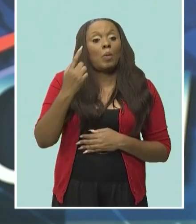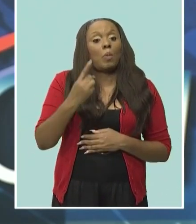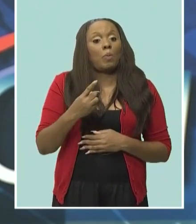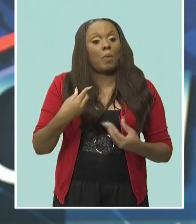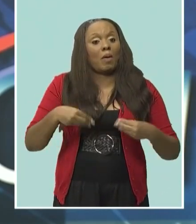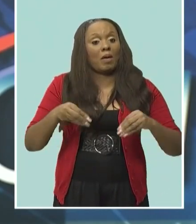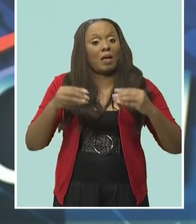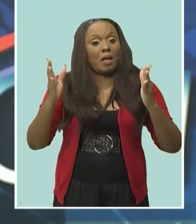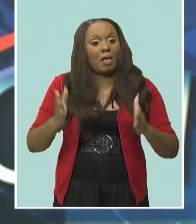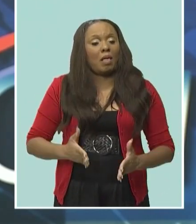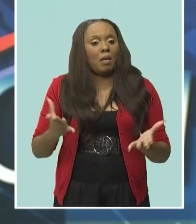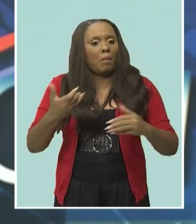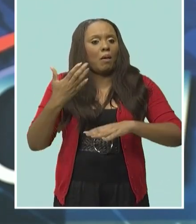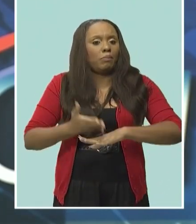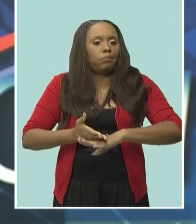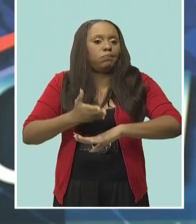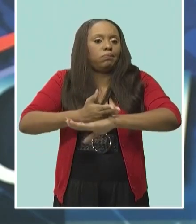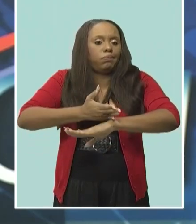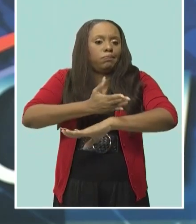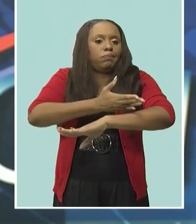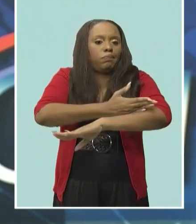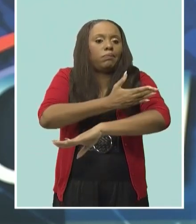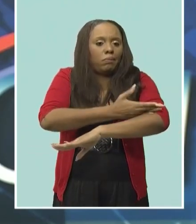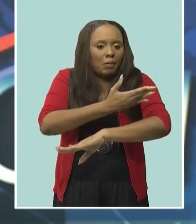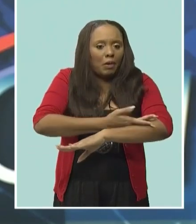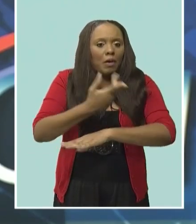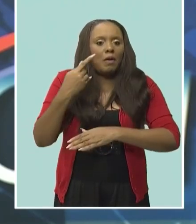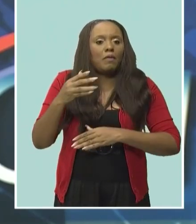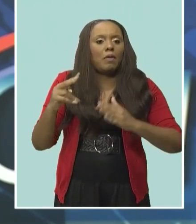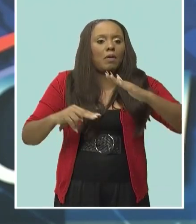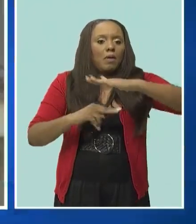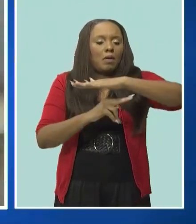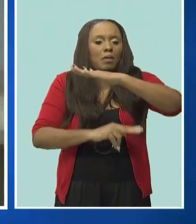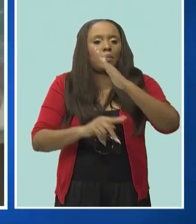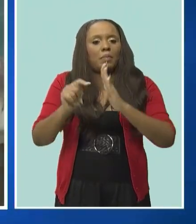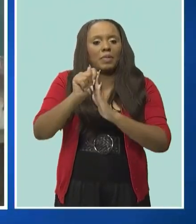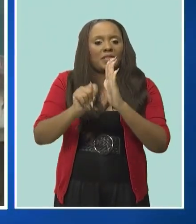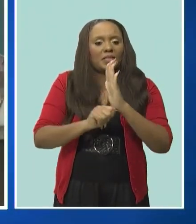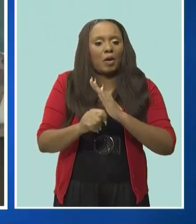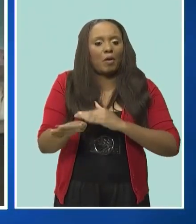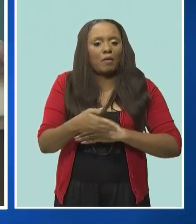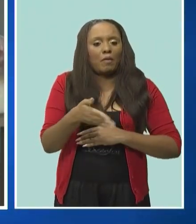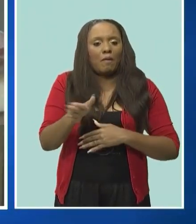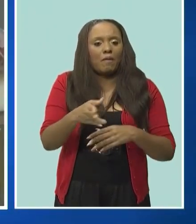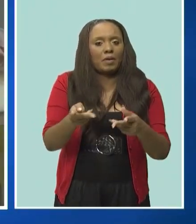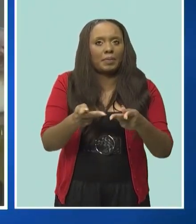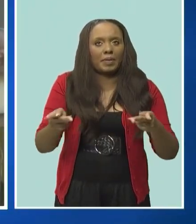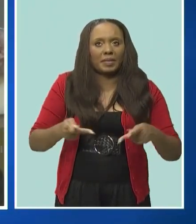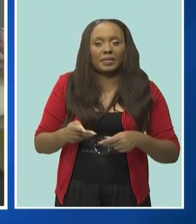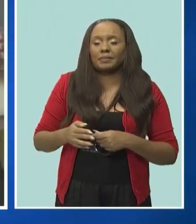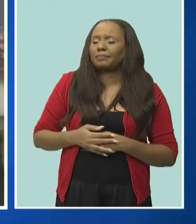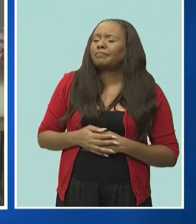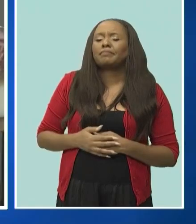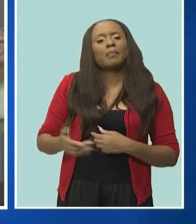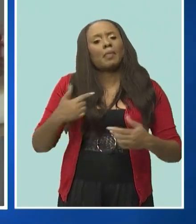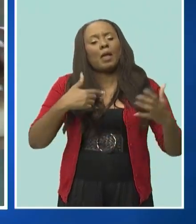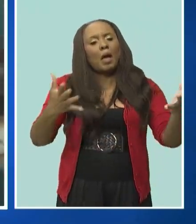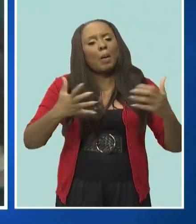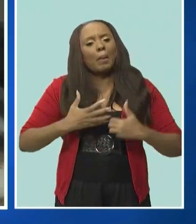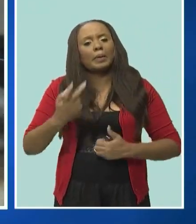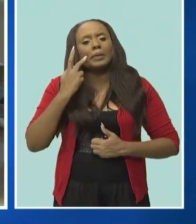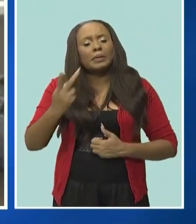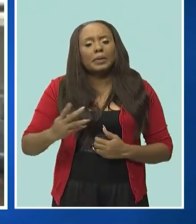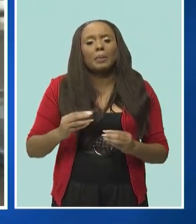Bridgetown market and explained the reason behind the high prices. I'd like to see, a little bit more upgrade of the